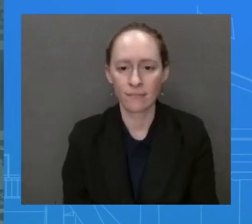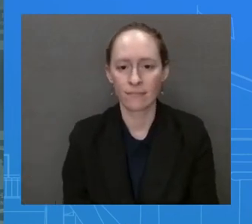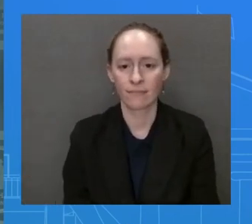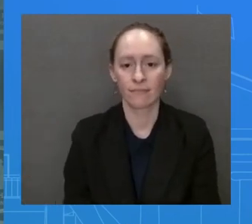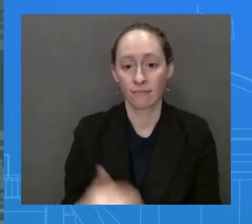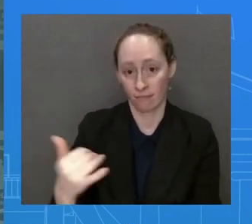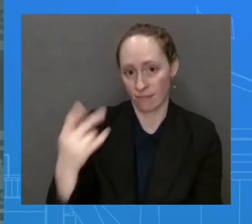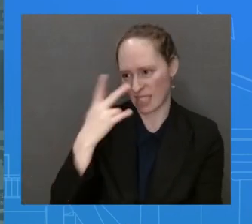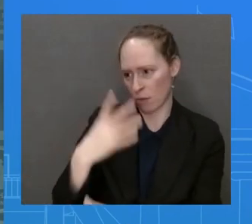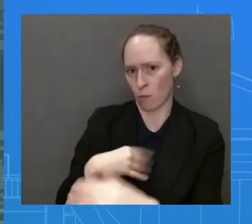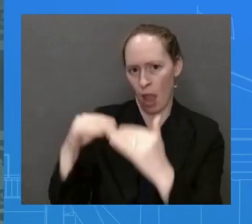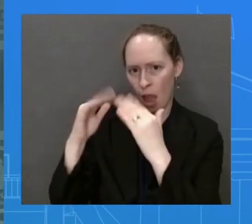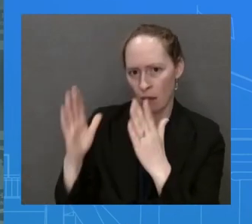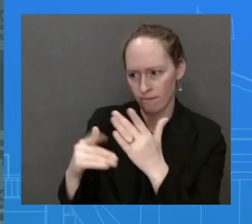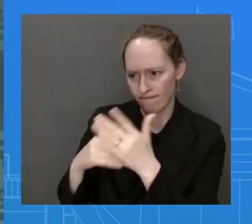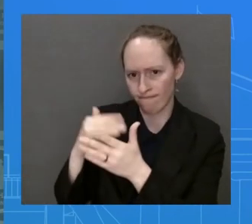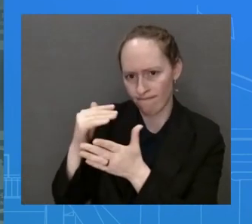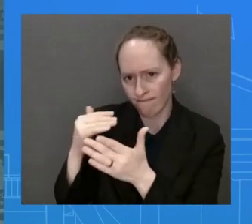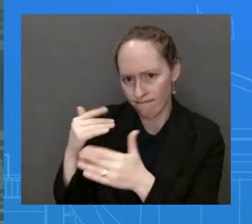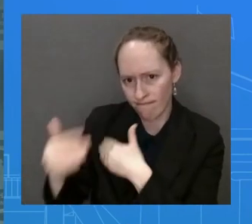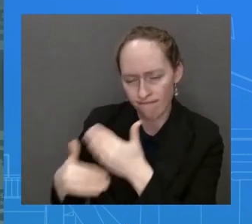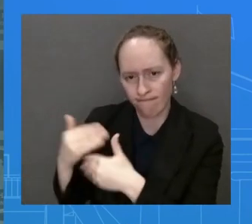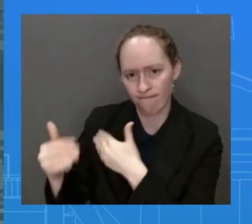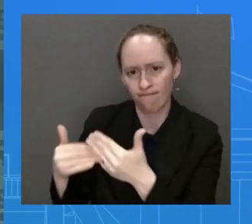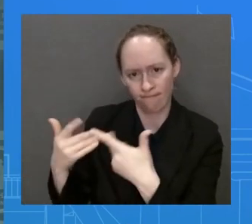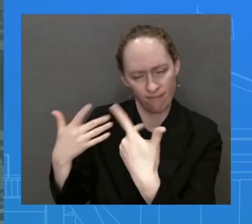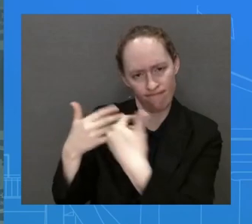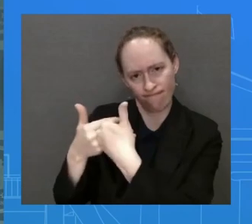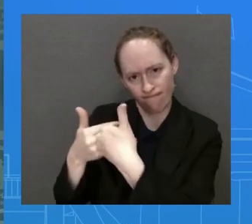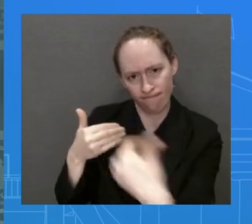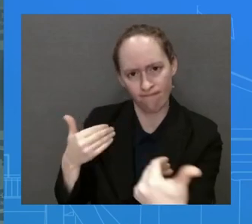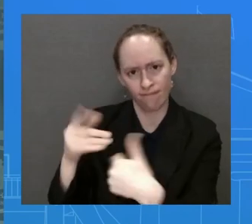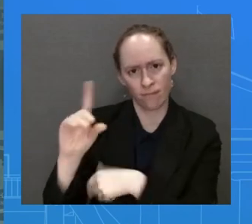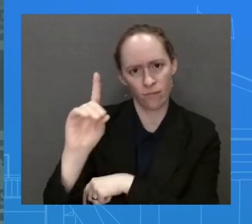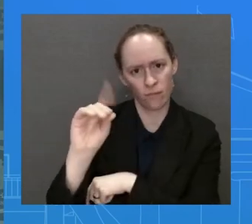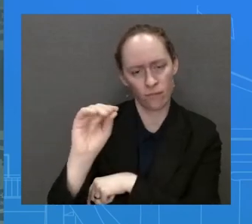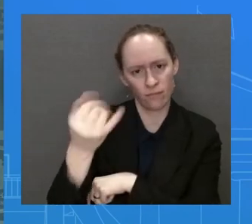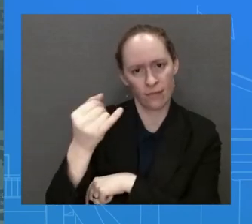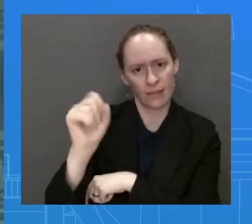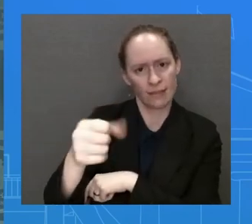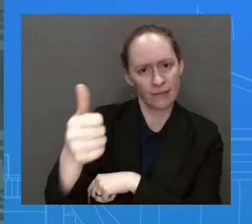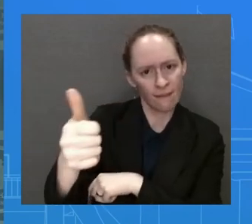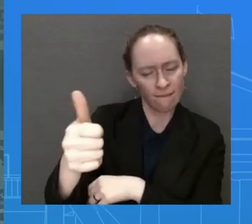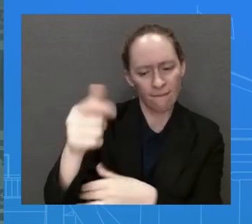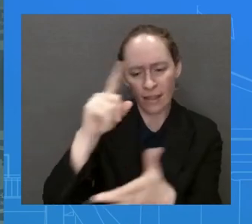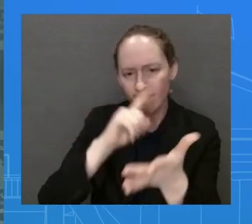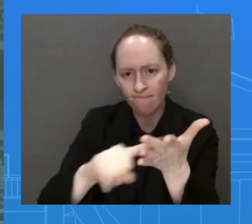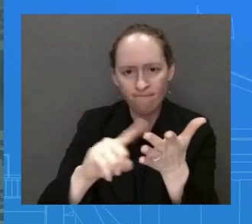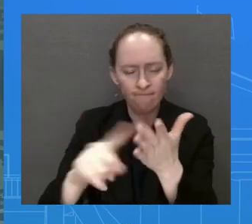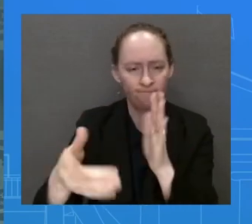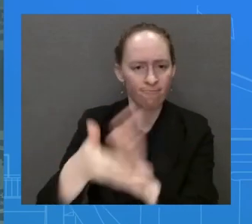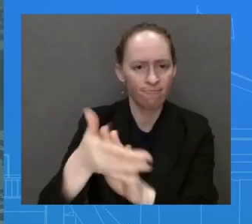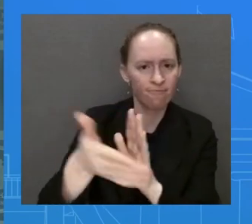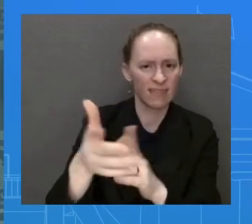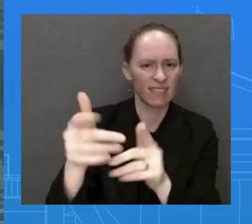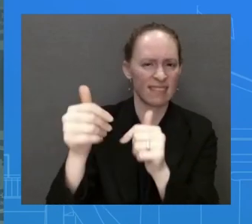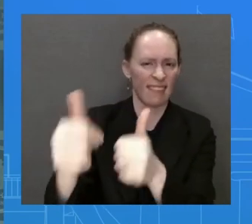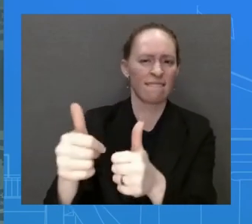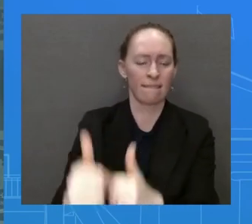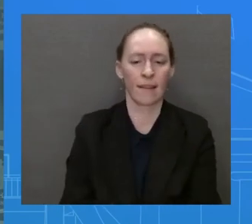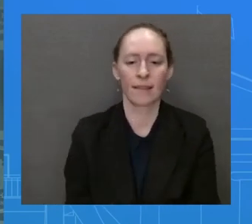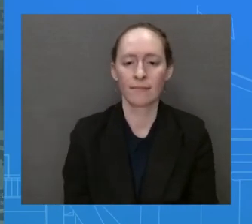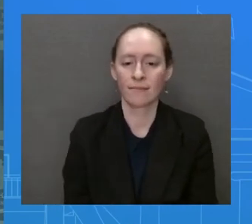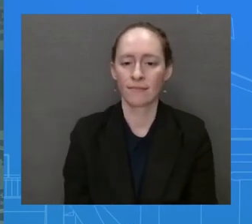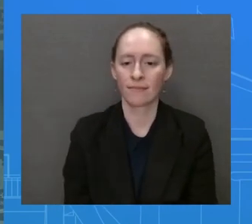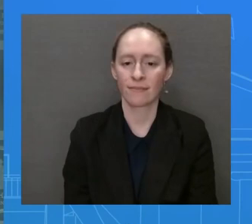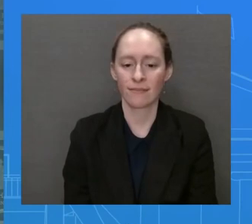saying when I say that we are going to defer any questions related to this to the Department of Justice and any other items that